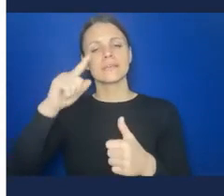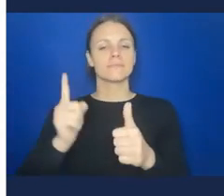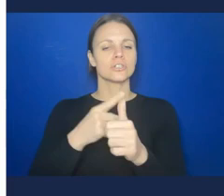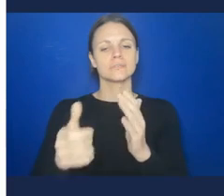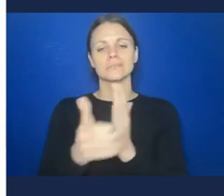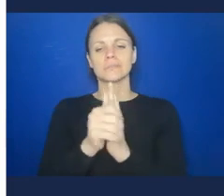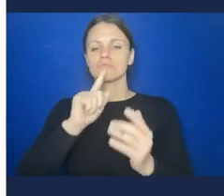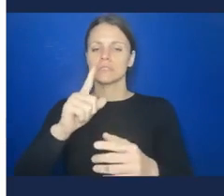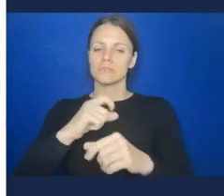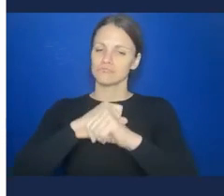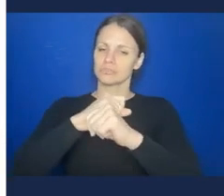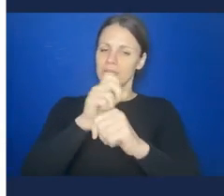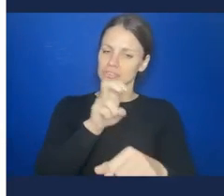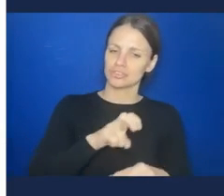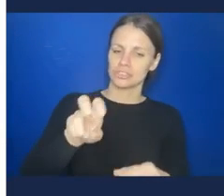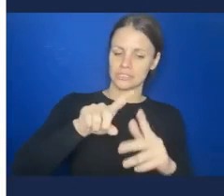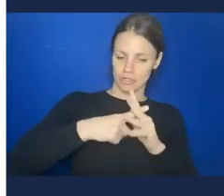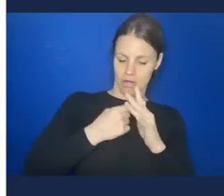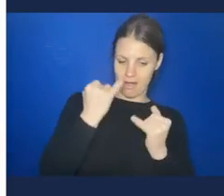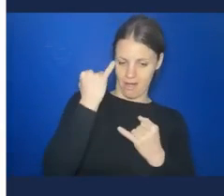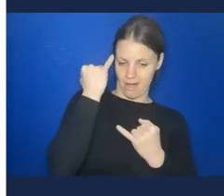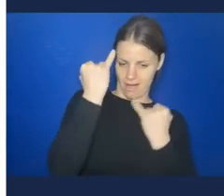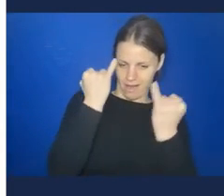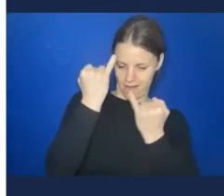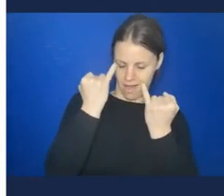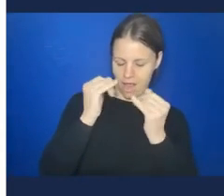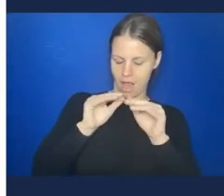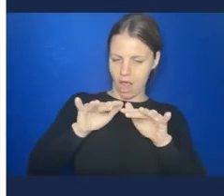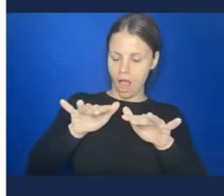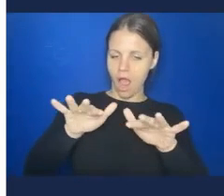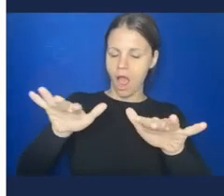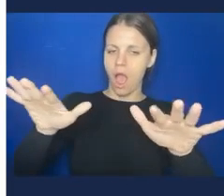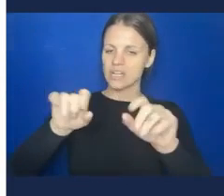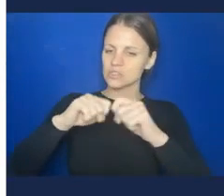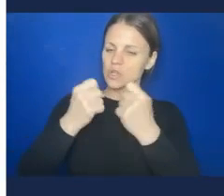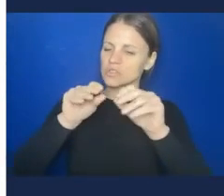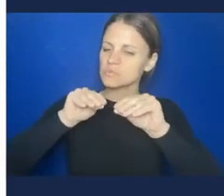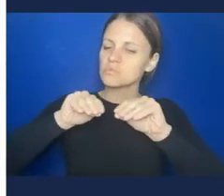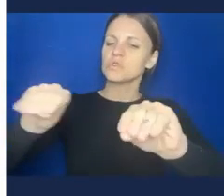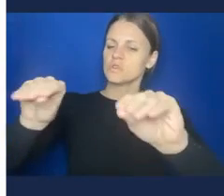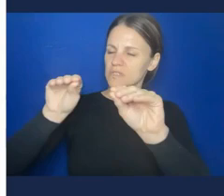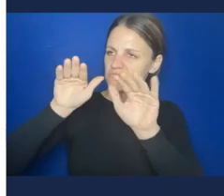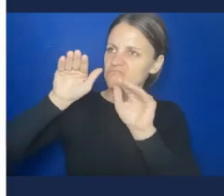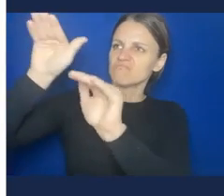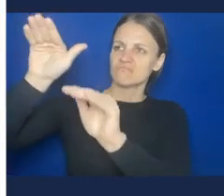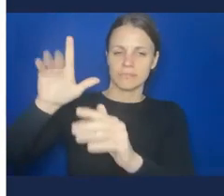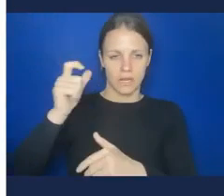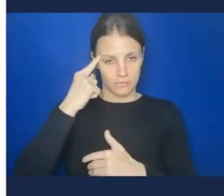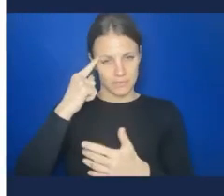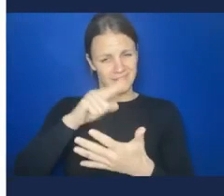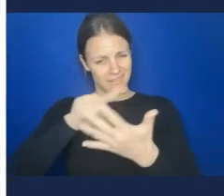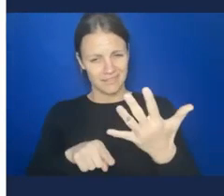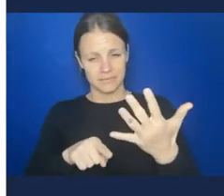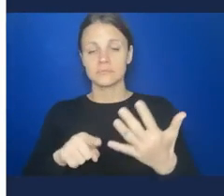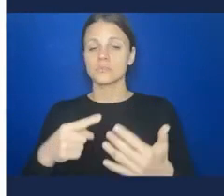idea to a social movement. And it's with that progressive framing of the First Amendment in mind that I want to talk a little bit about